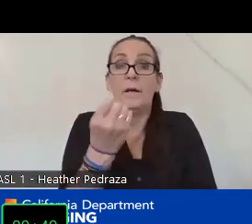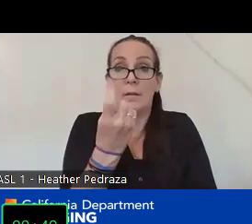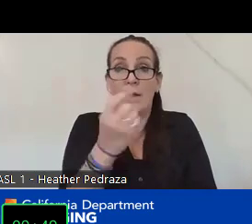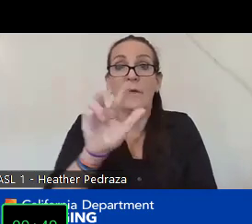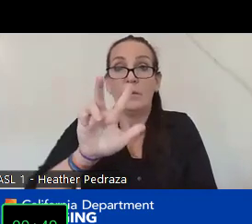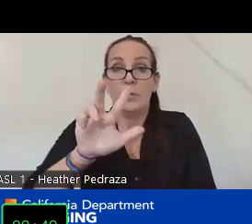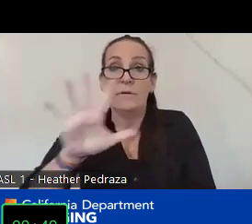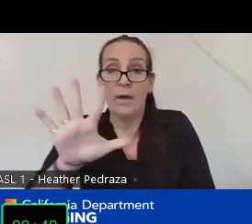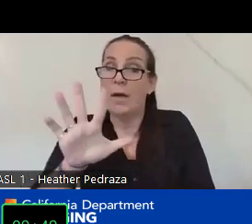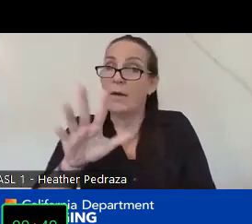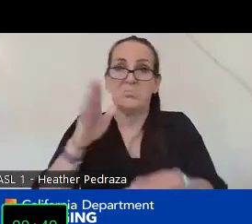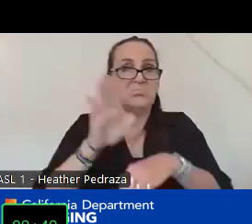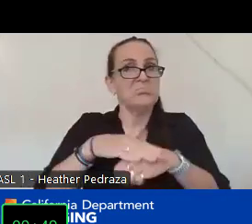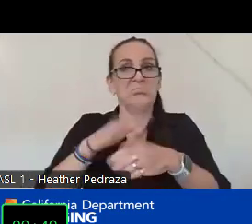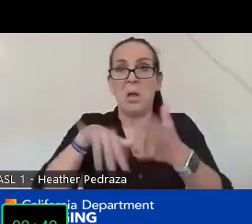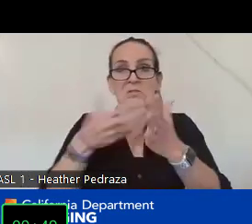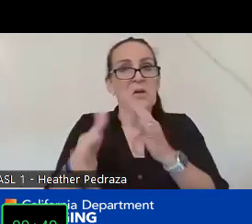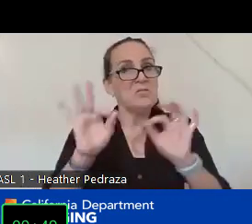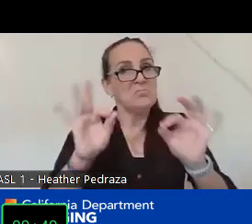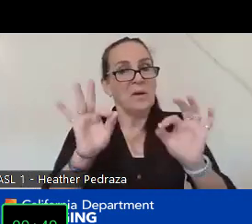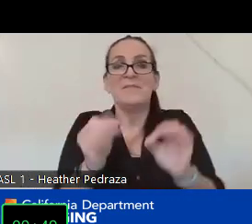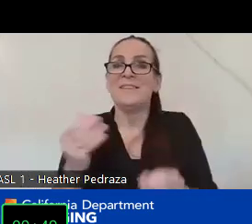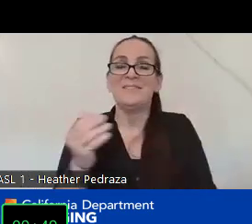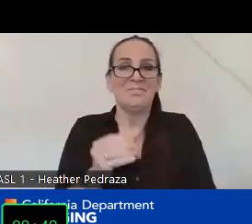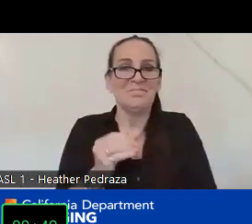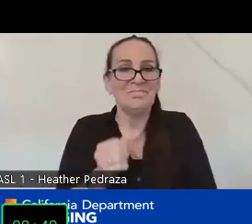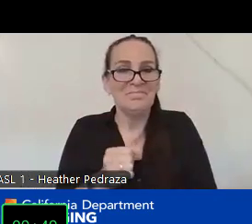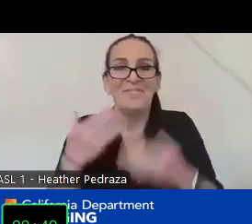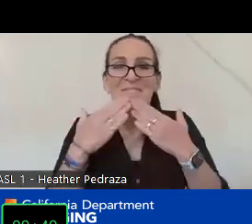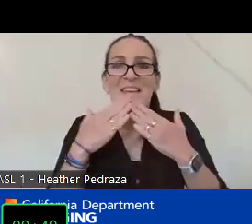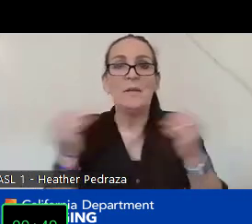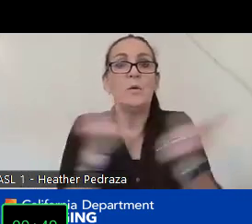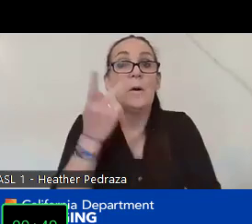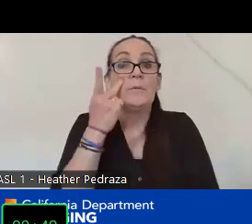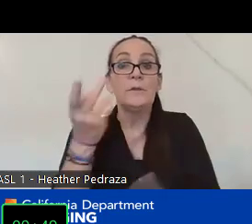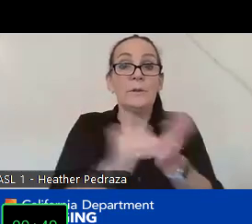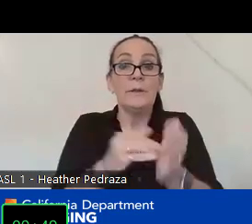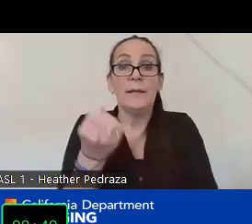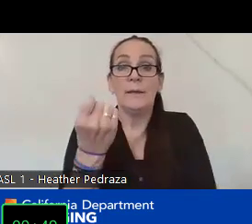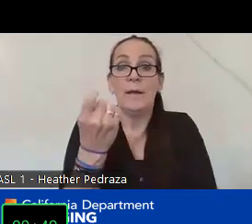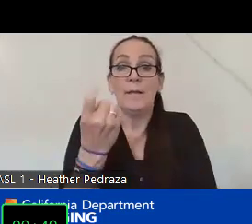minutes early. So great. Thank you, everyone. Thank you. We'll see you at 11:35.